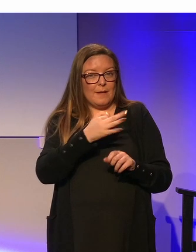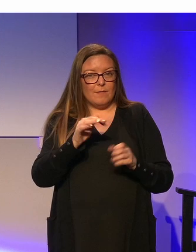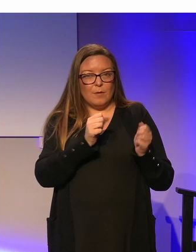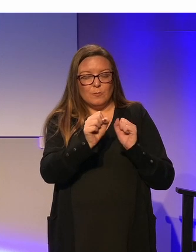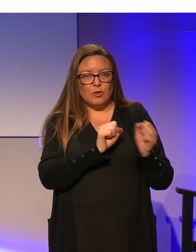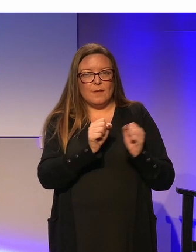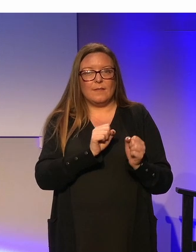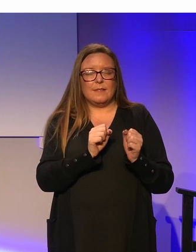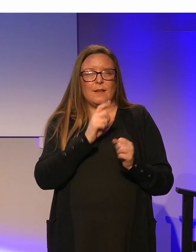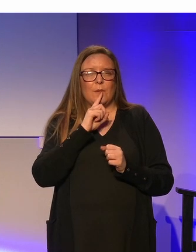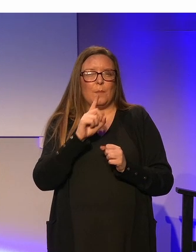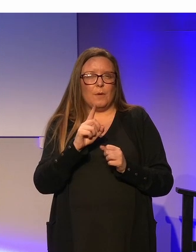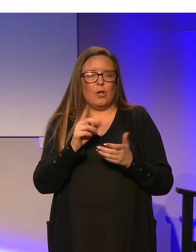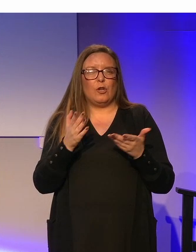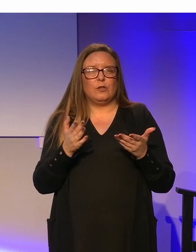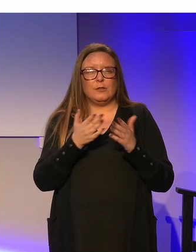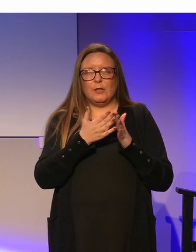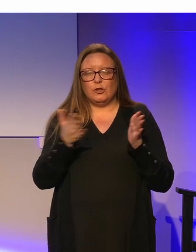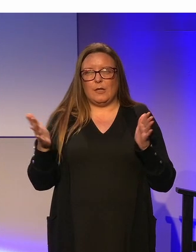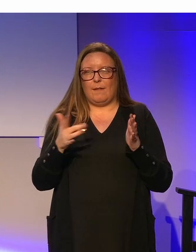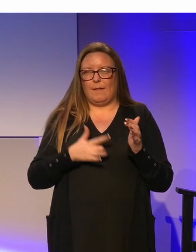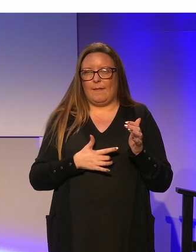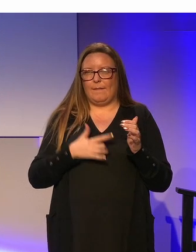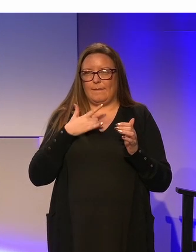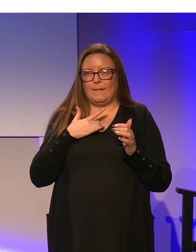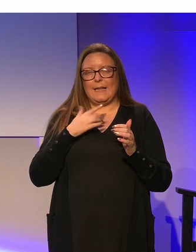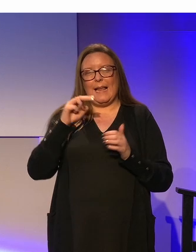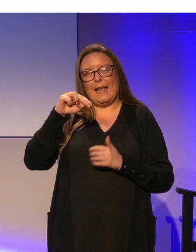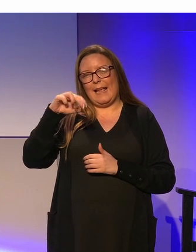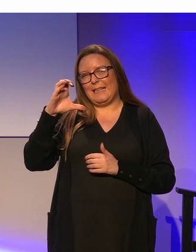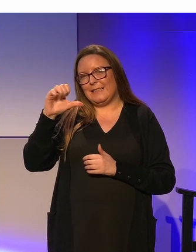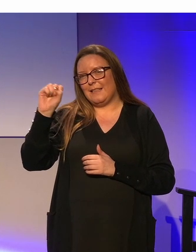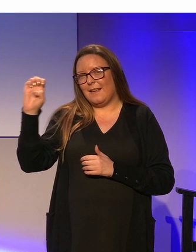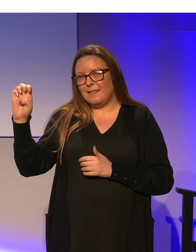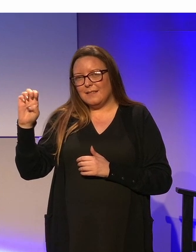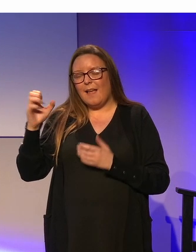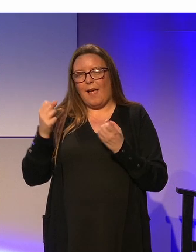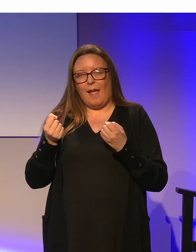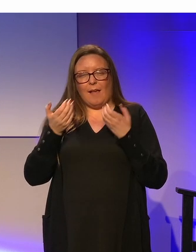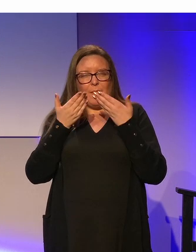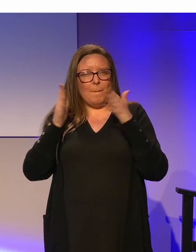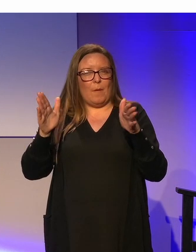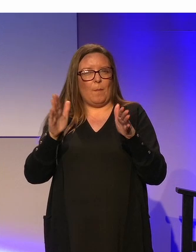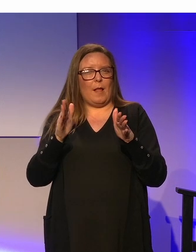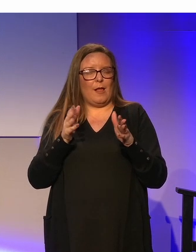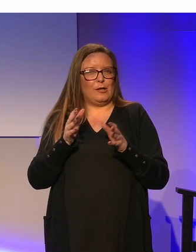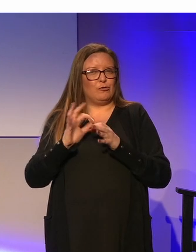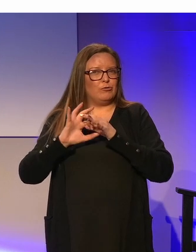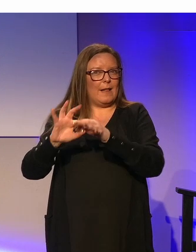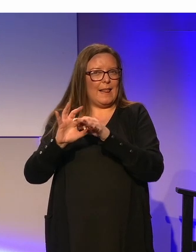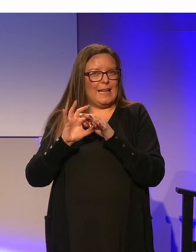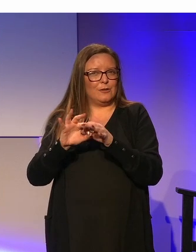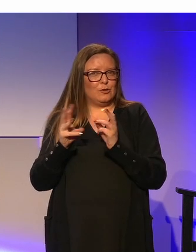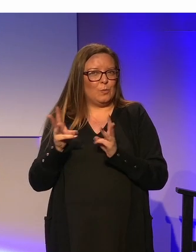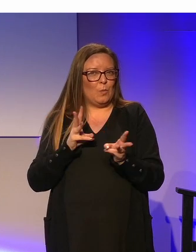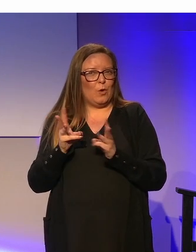services, but there was a general sense that the NCSE might have a bit of public relations work to